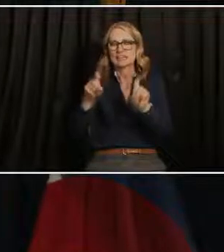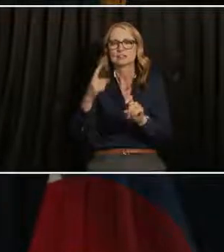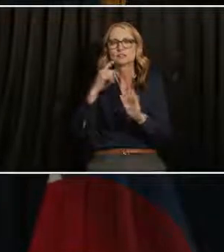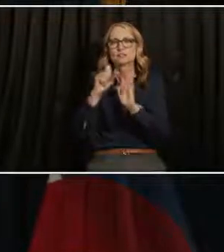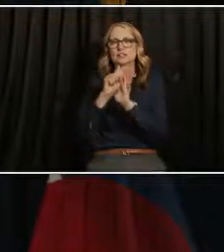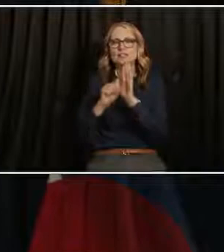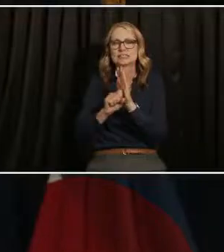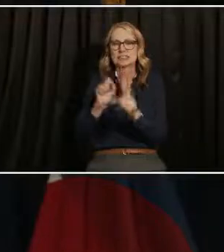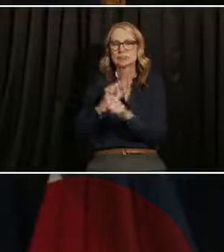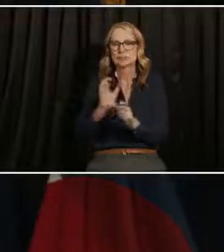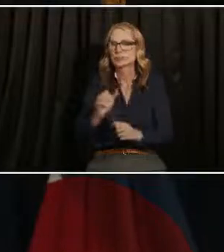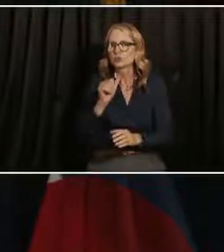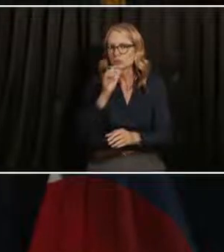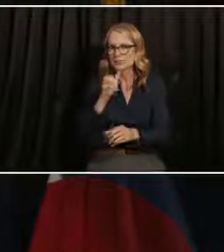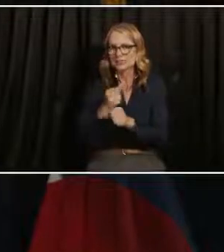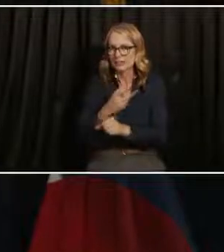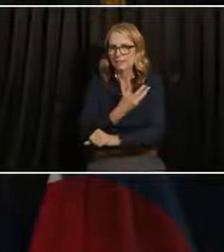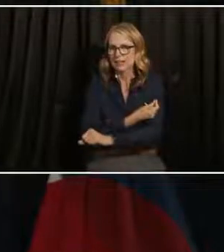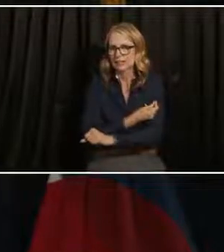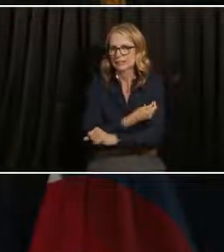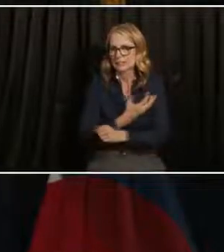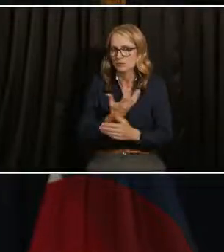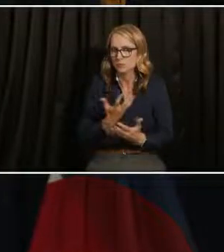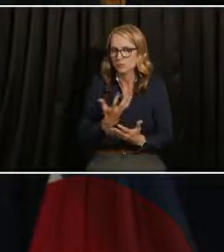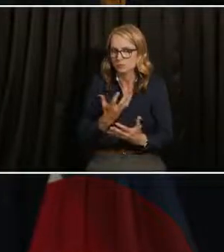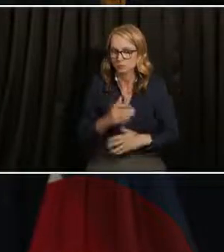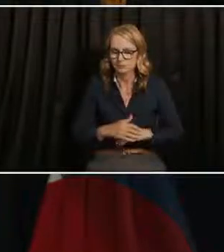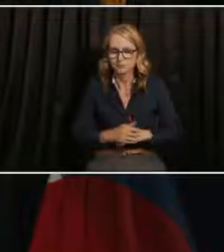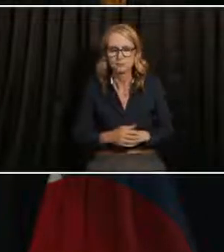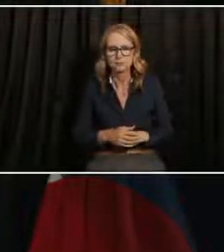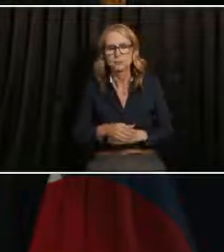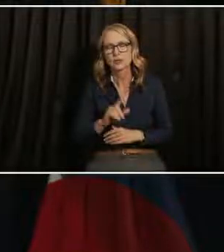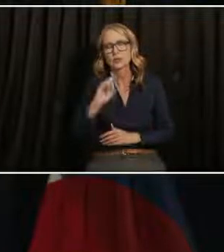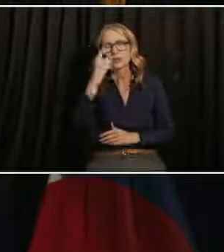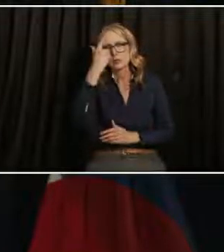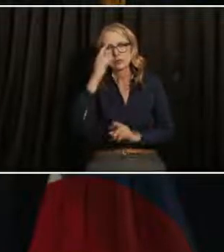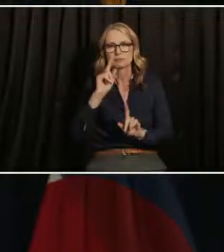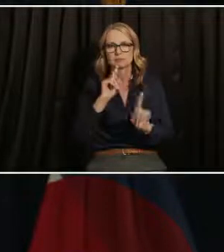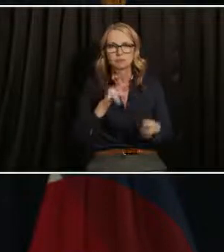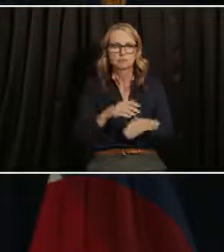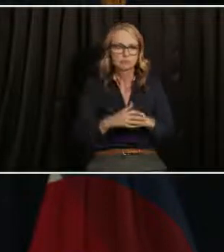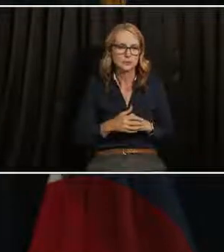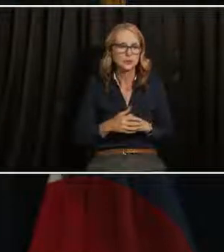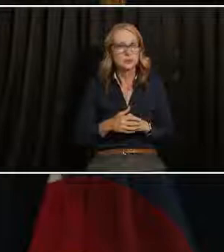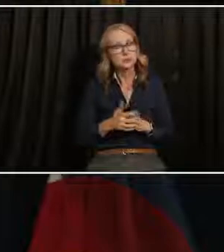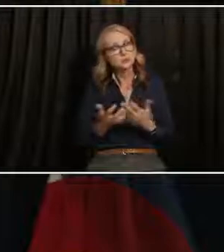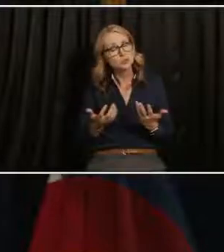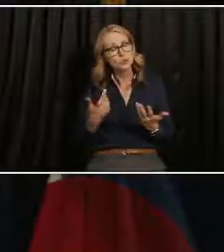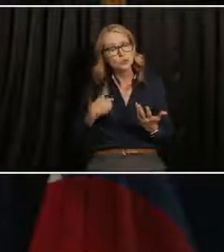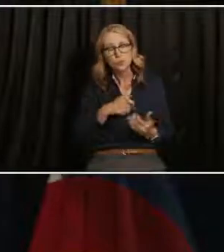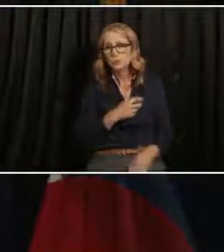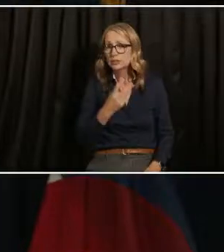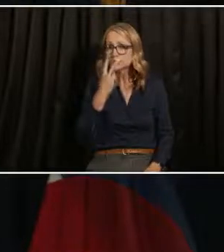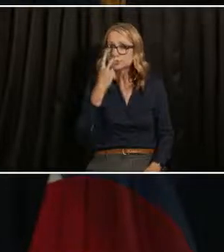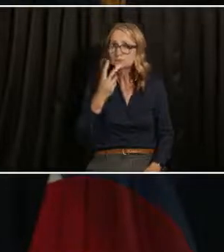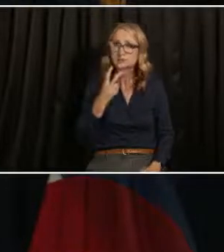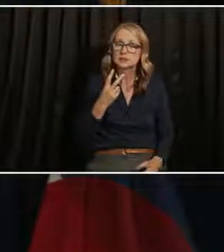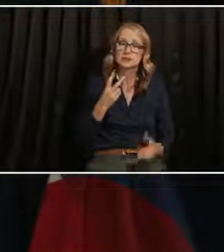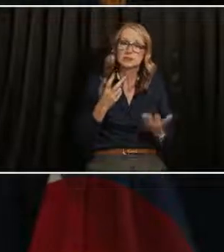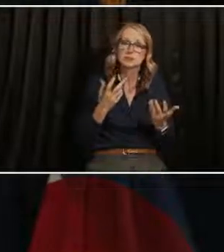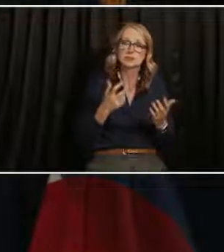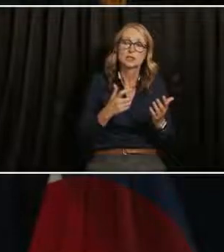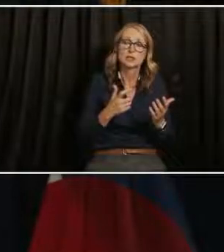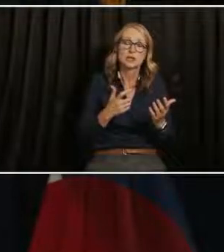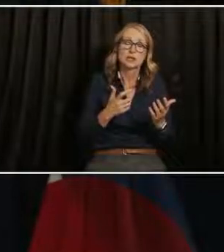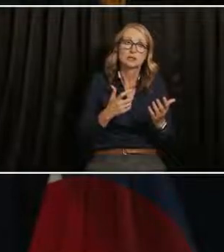vaccinated? Yeah, so at different times in the pandemic, we've had greater demand for tests than supply, and there's been other times we have greater supply